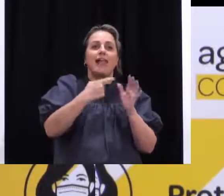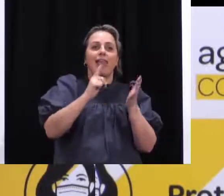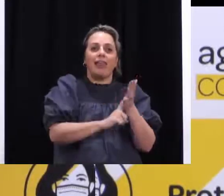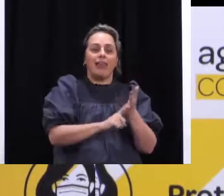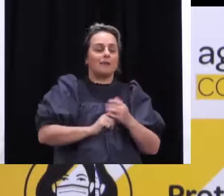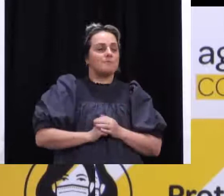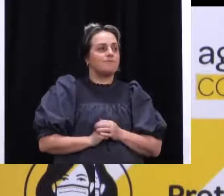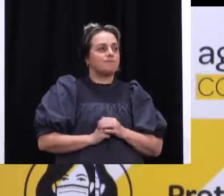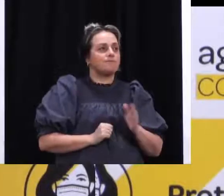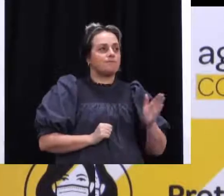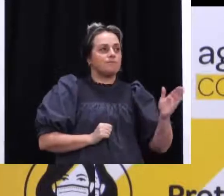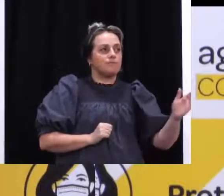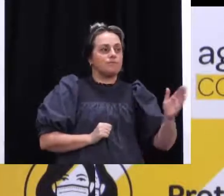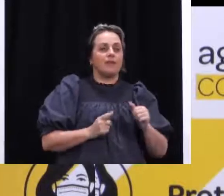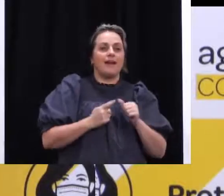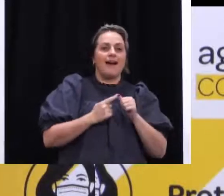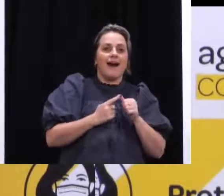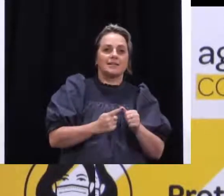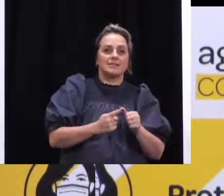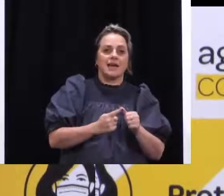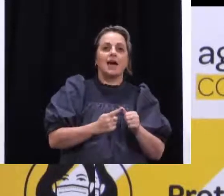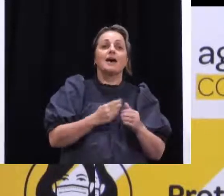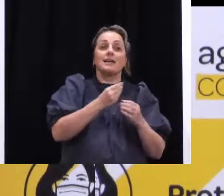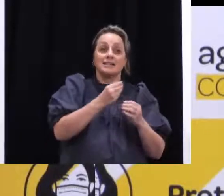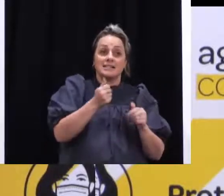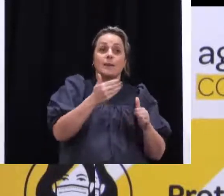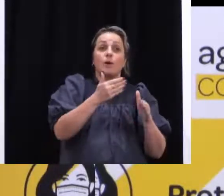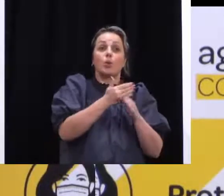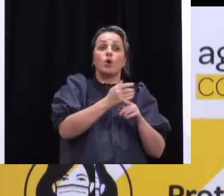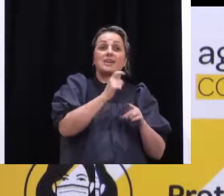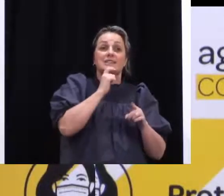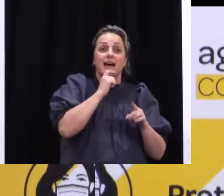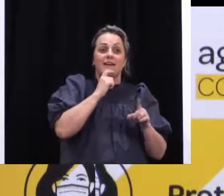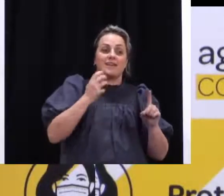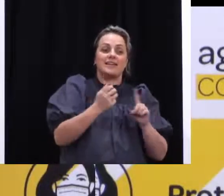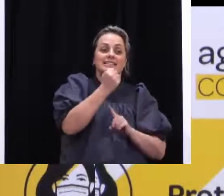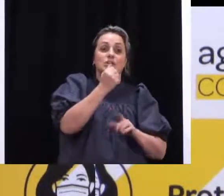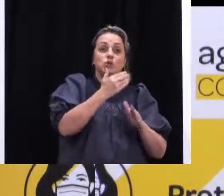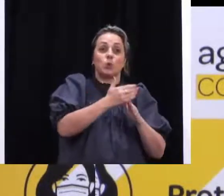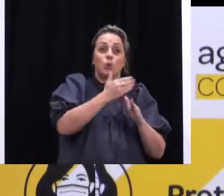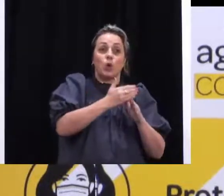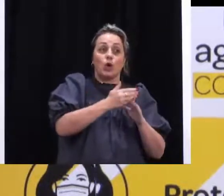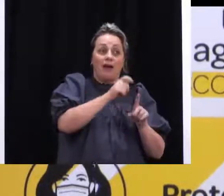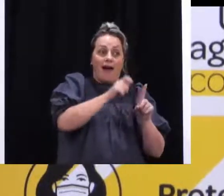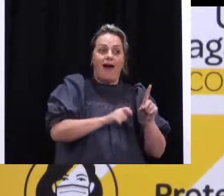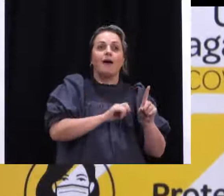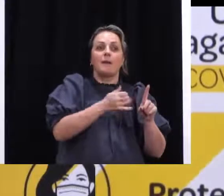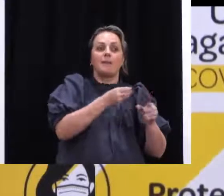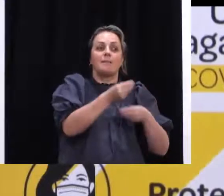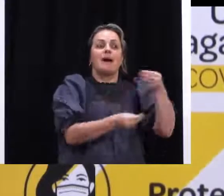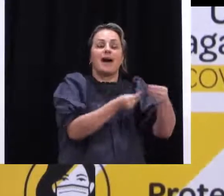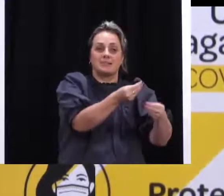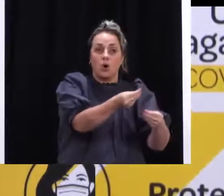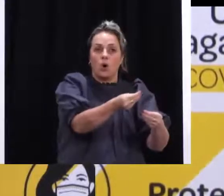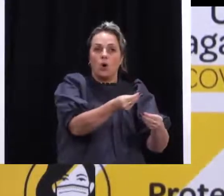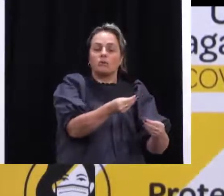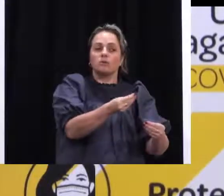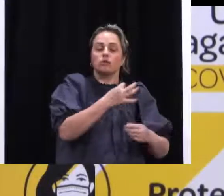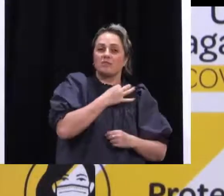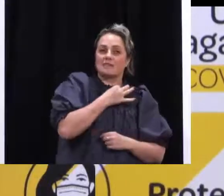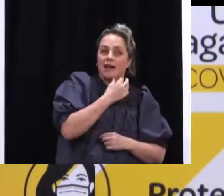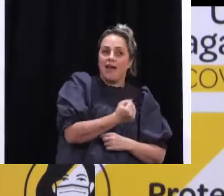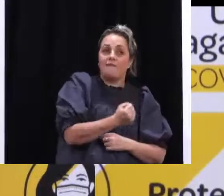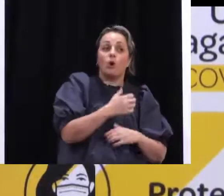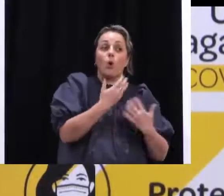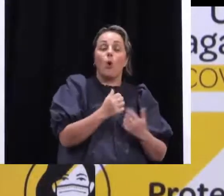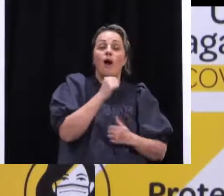said, is essential workers who may infect colleagues within a workplace setting, or people gathering when